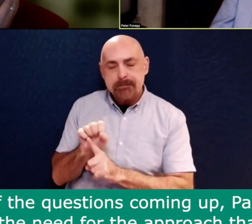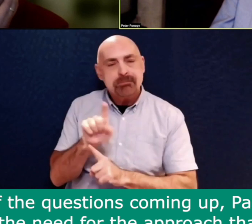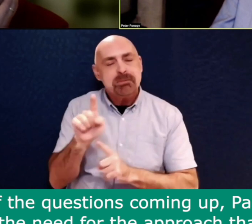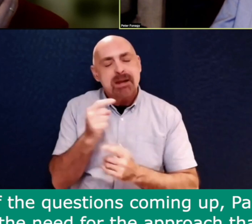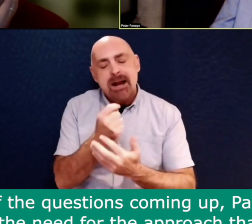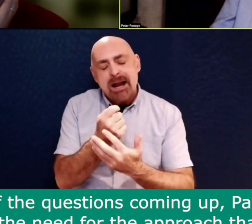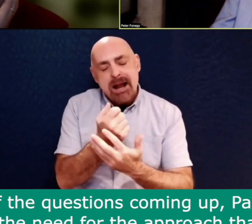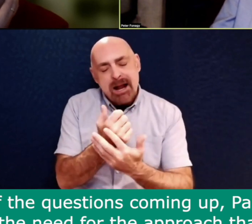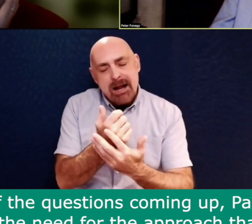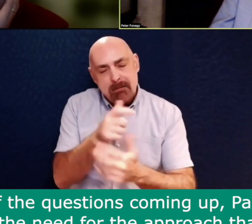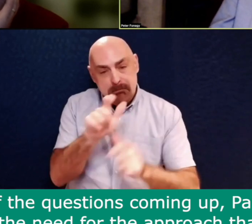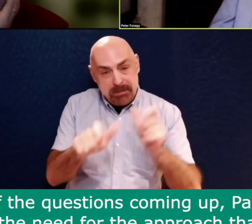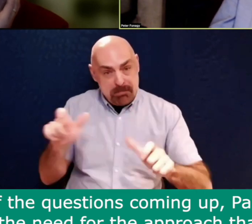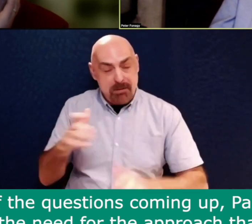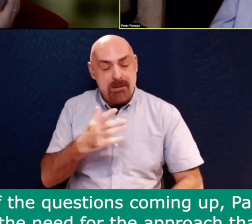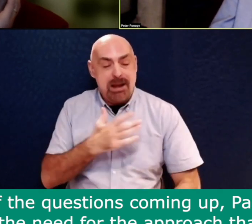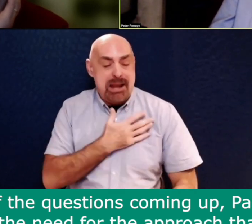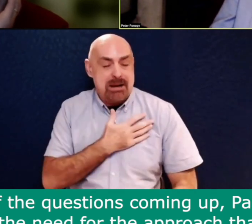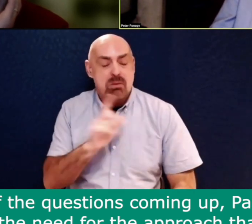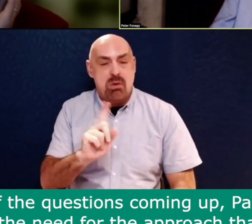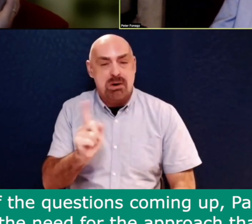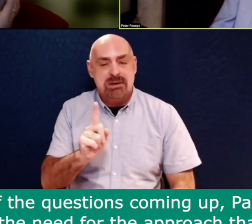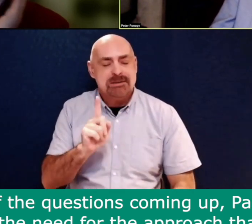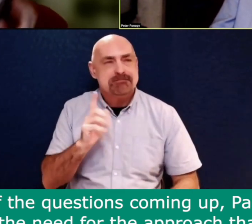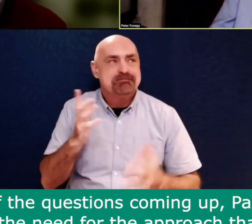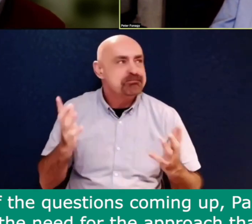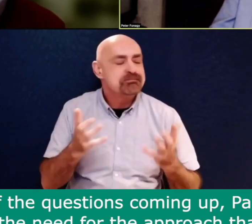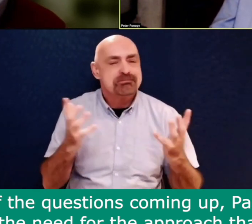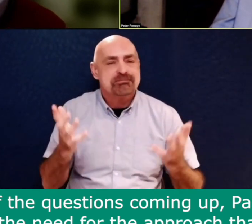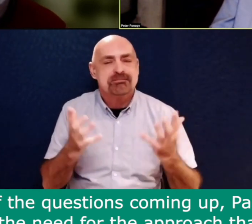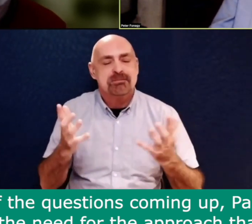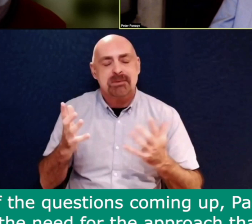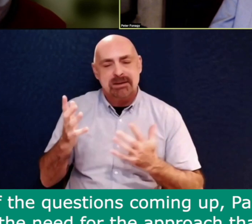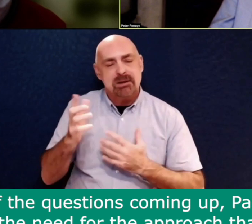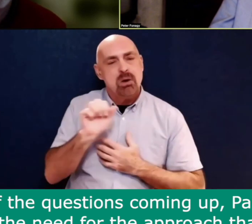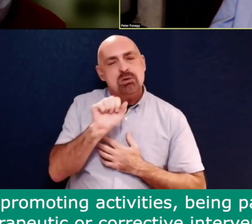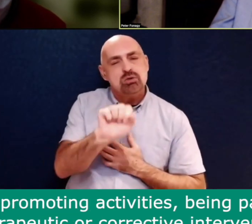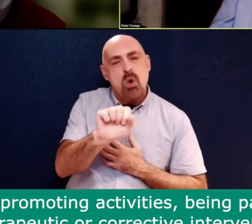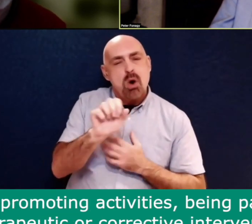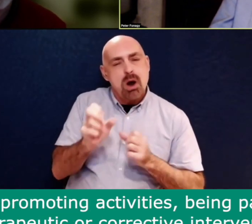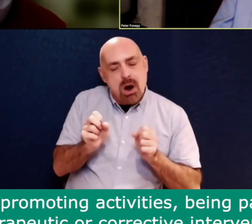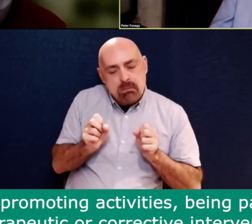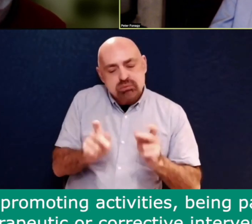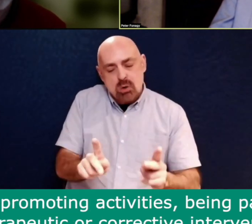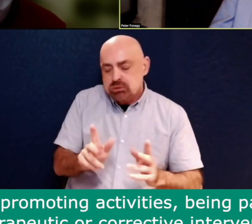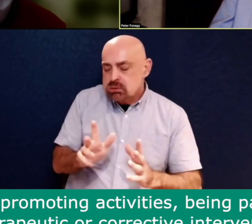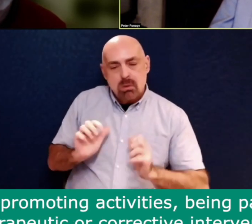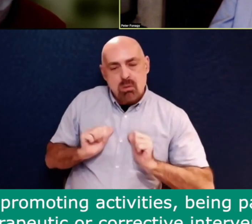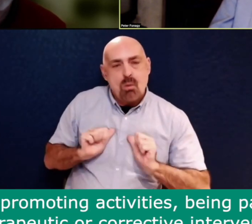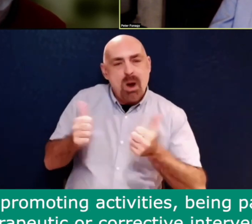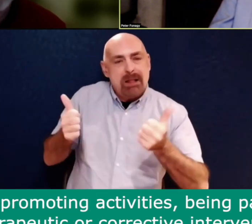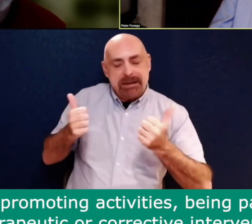and like the need for the approach that you're recommending, which is a well-being